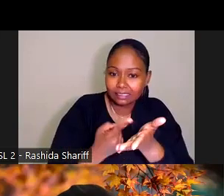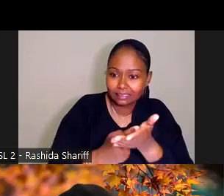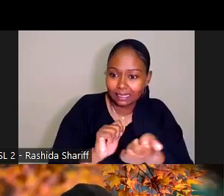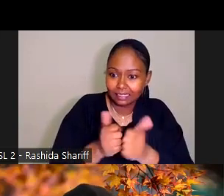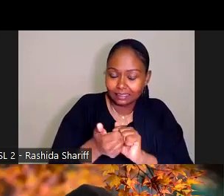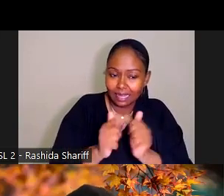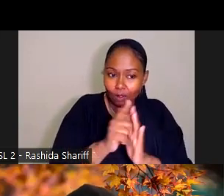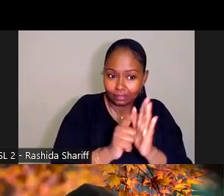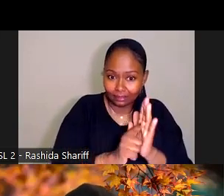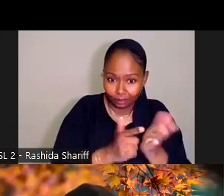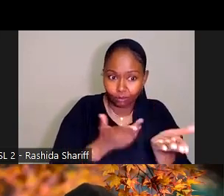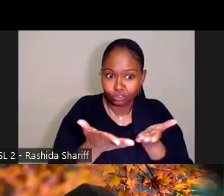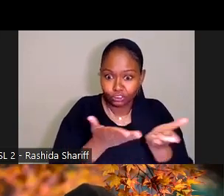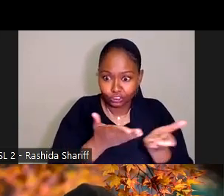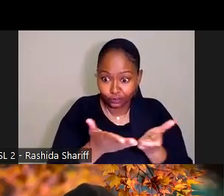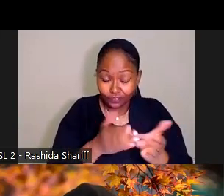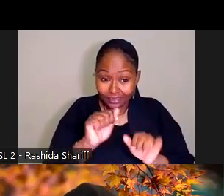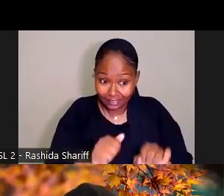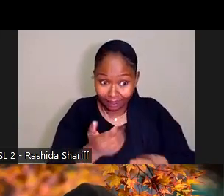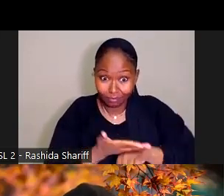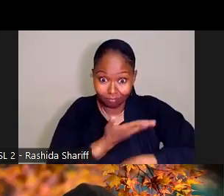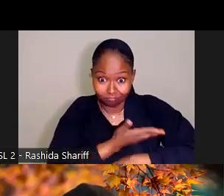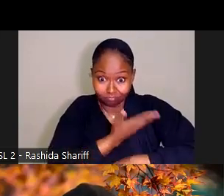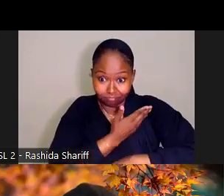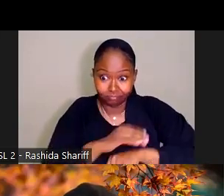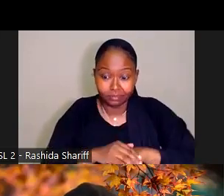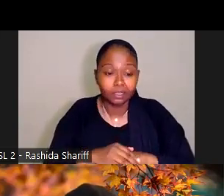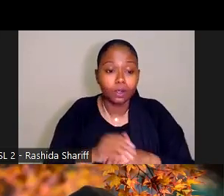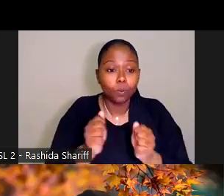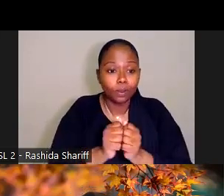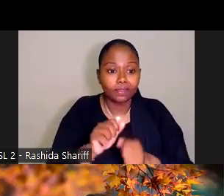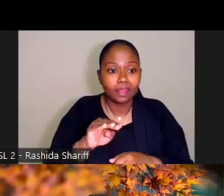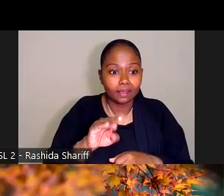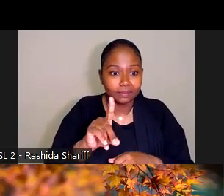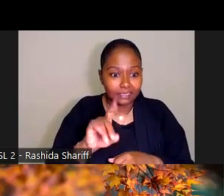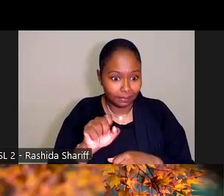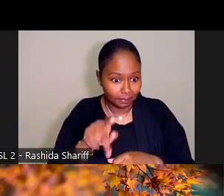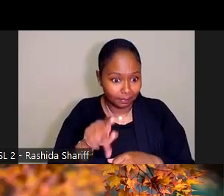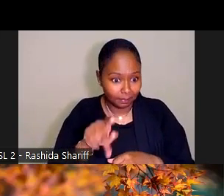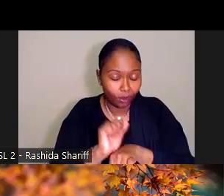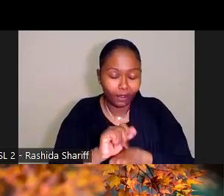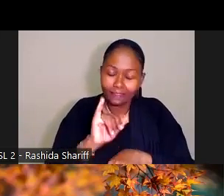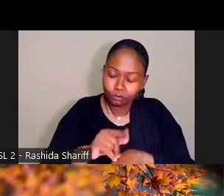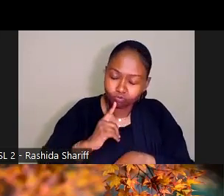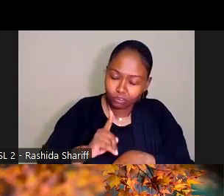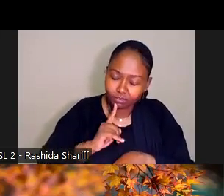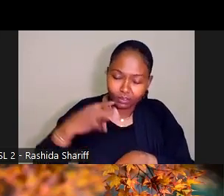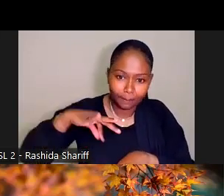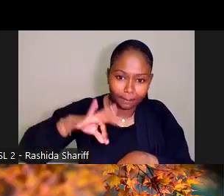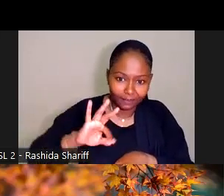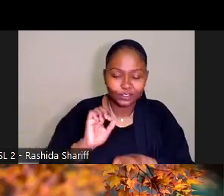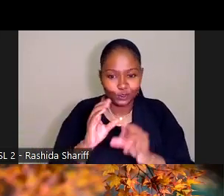attorneys and legal services organizations could be better integrated into MDT work. And that was a really beneficial meeting